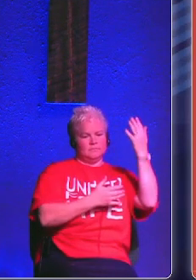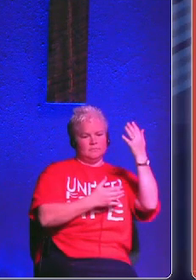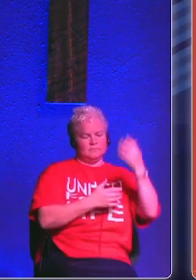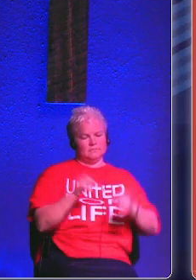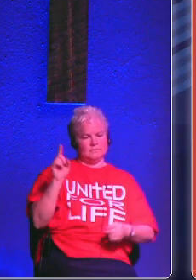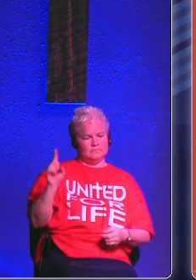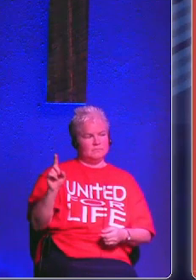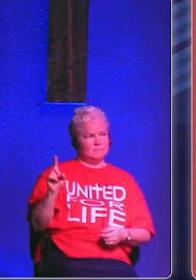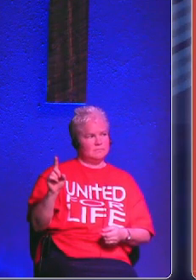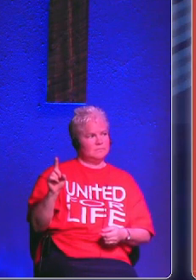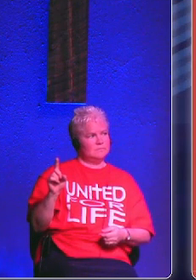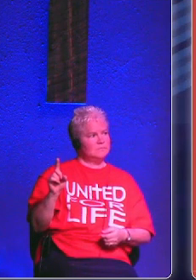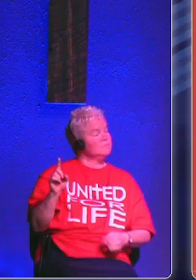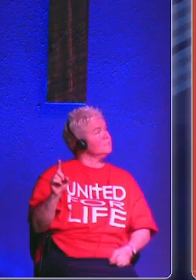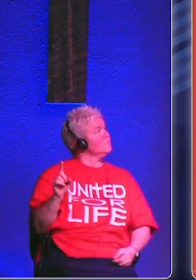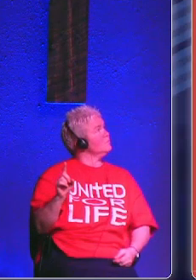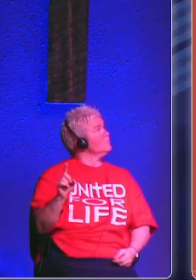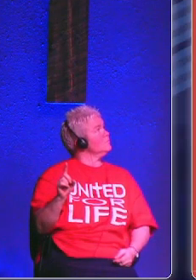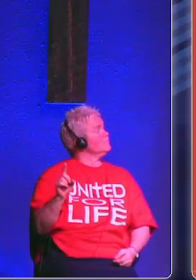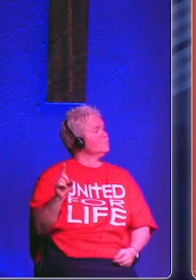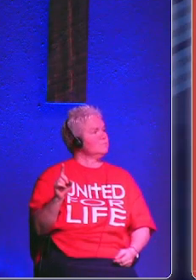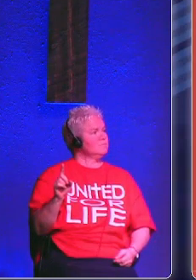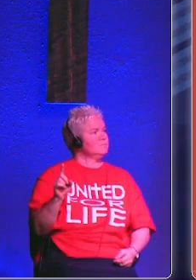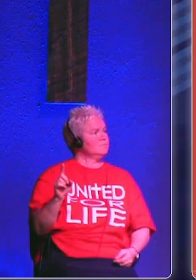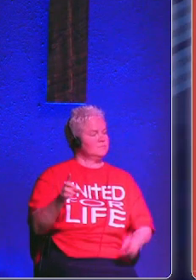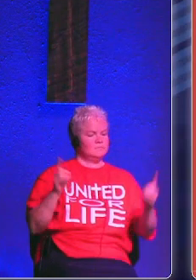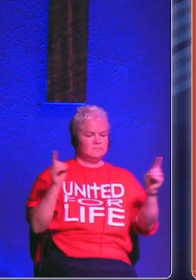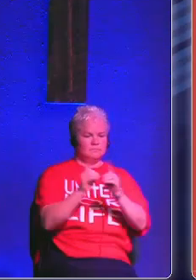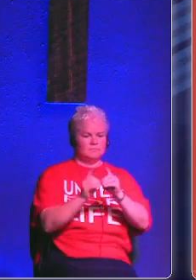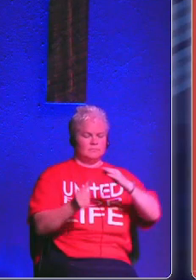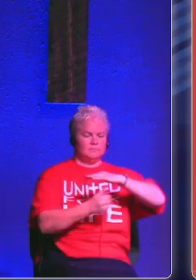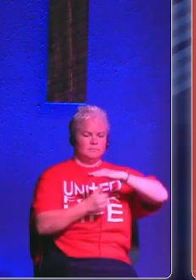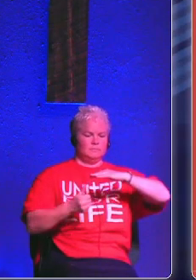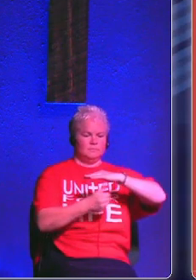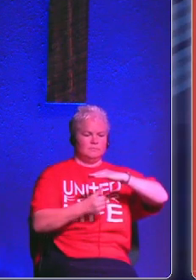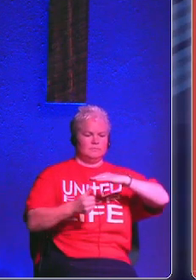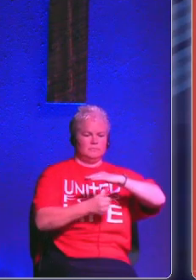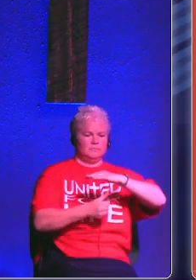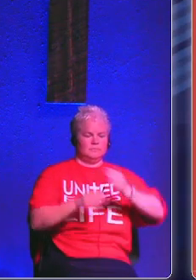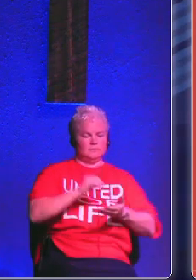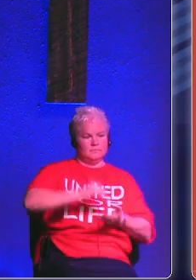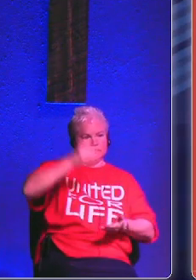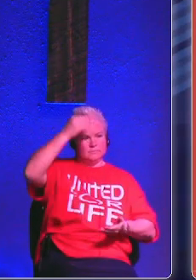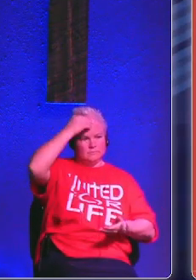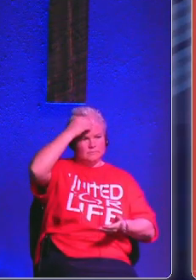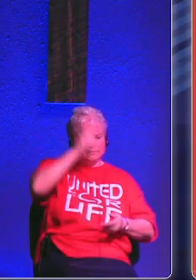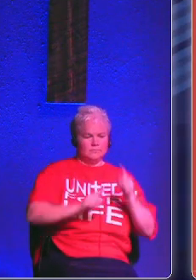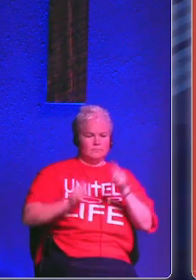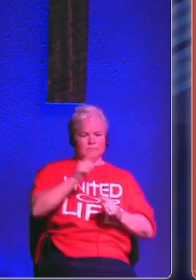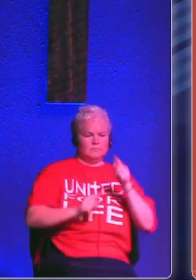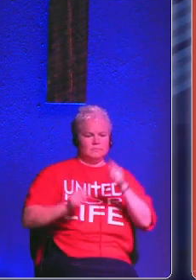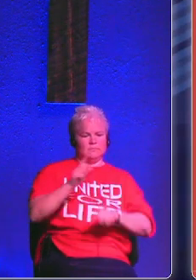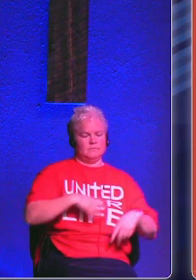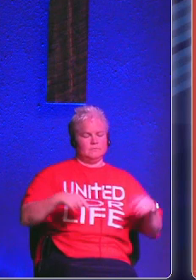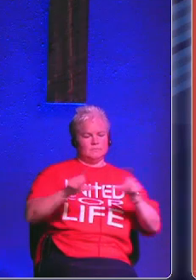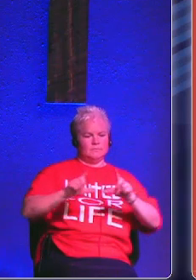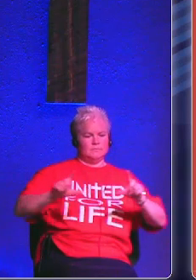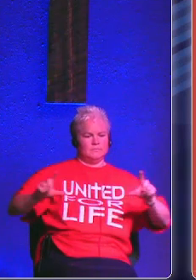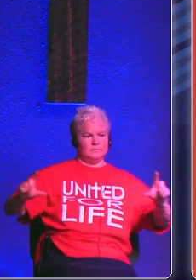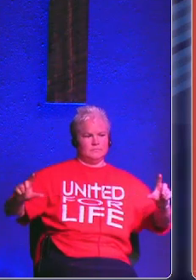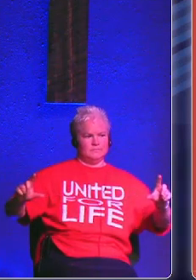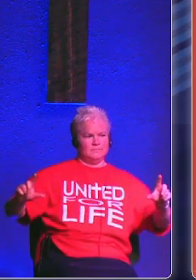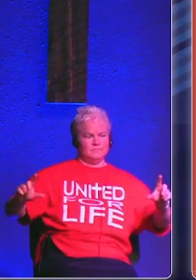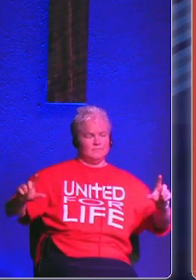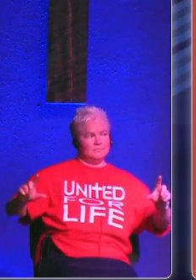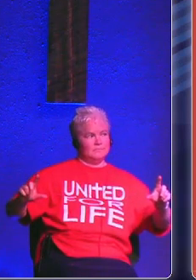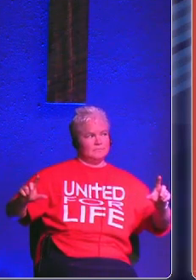the first anointed hands meeting in the basement. If you want to learn sign language, it's